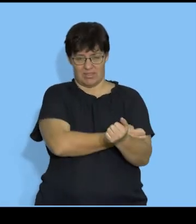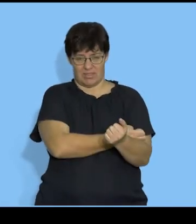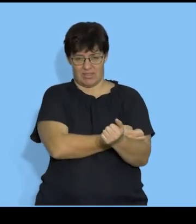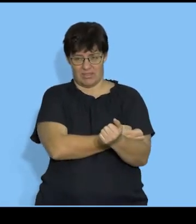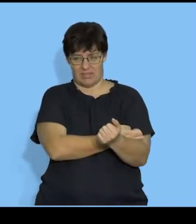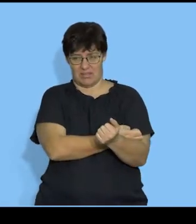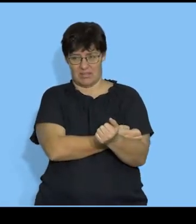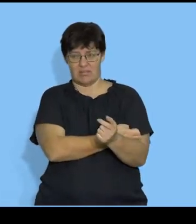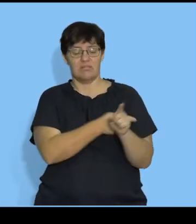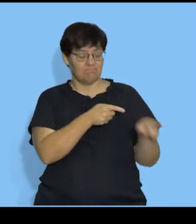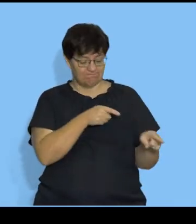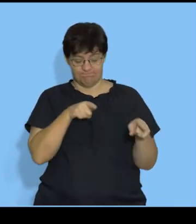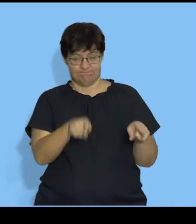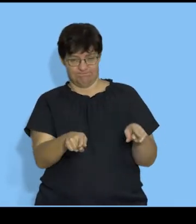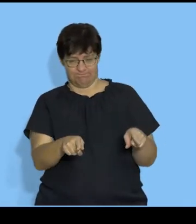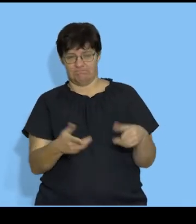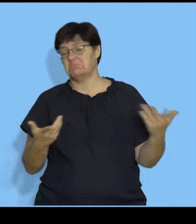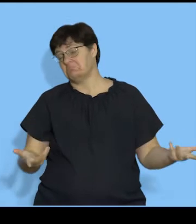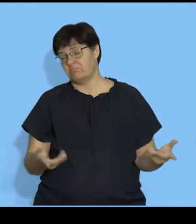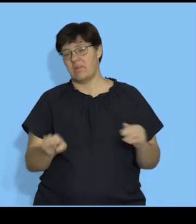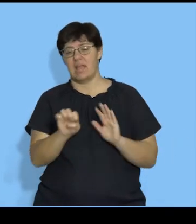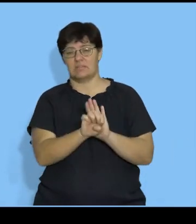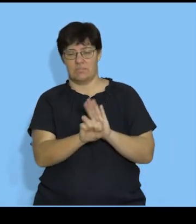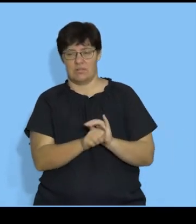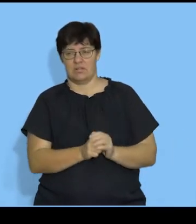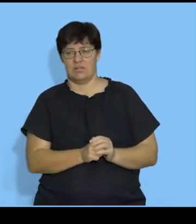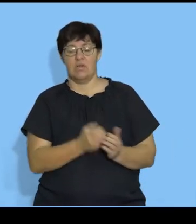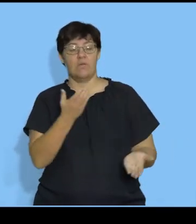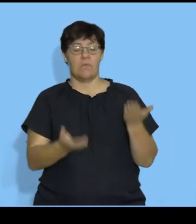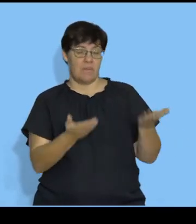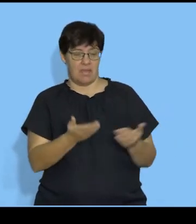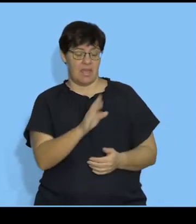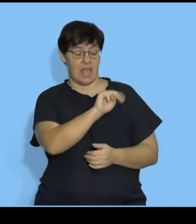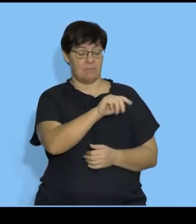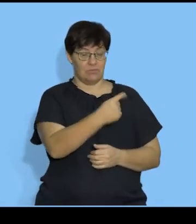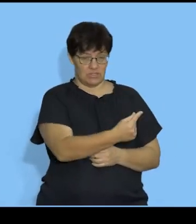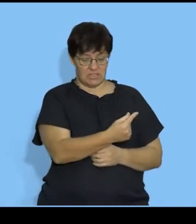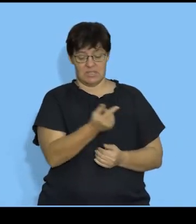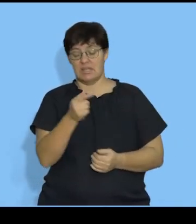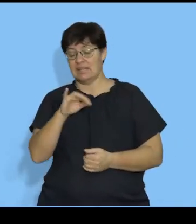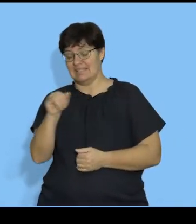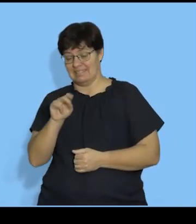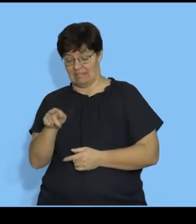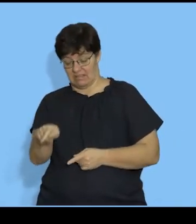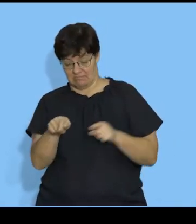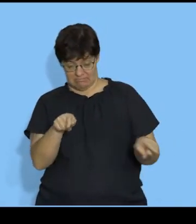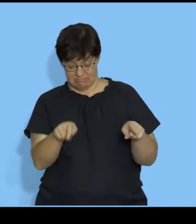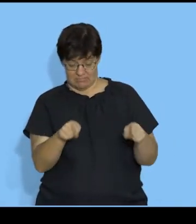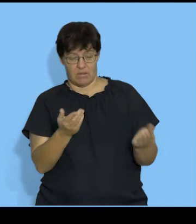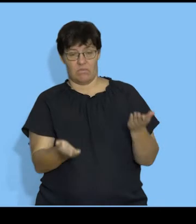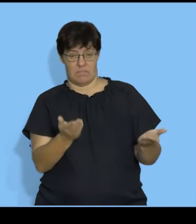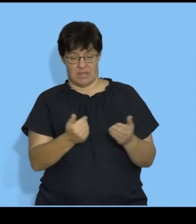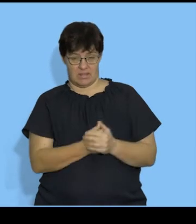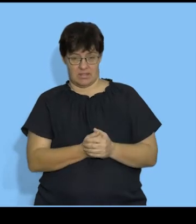two substances. Say, for argument's sake here, we're comparing, magnesium and zinc, in the context of a